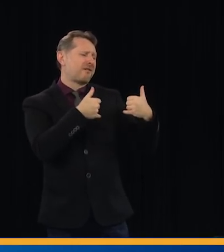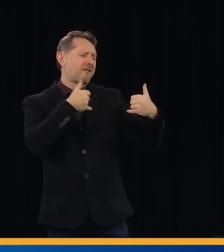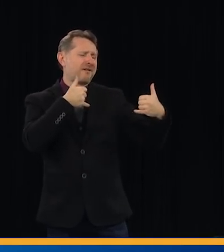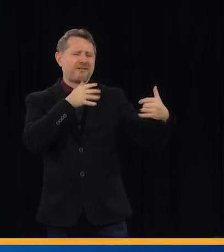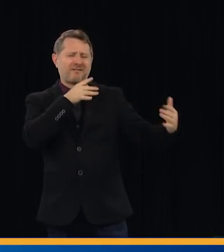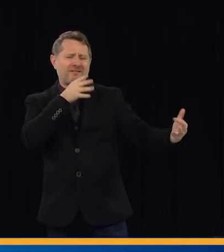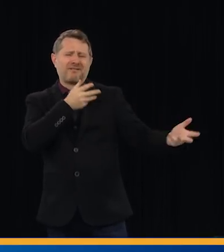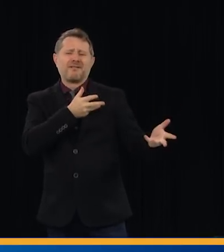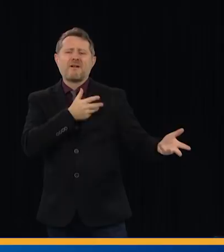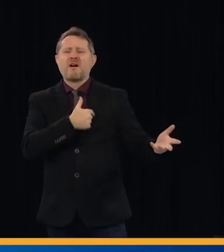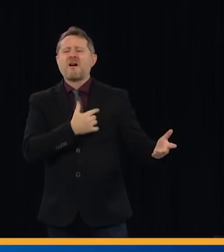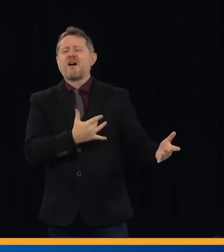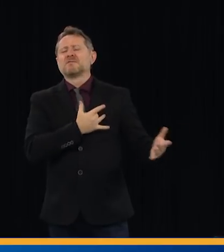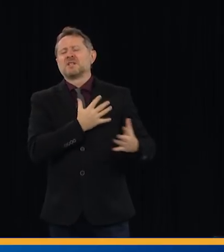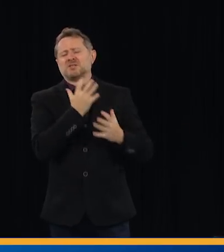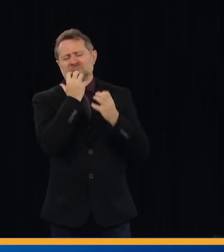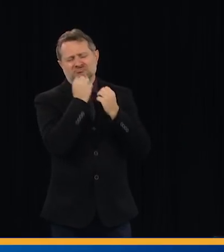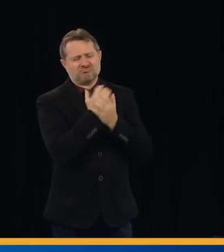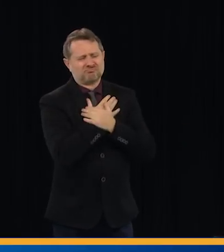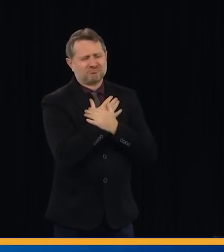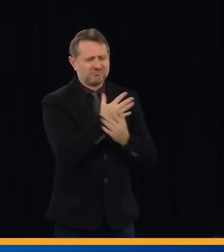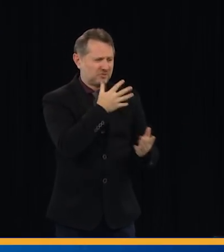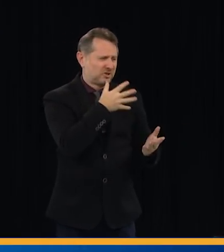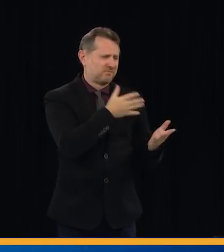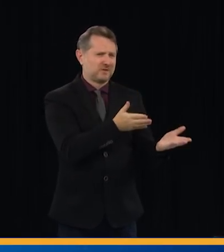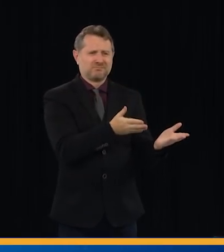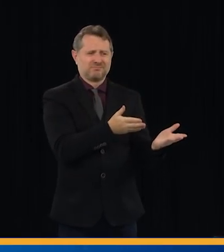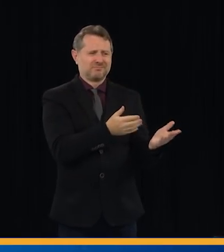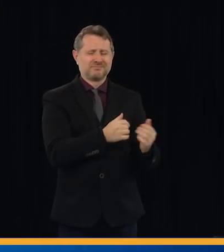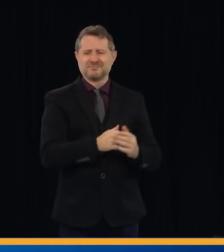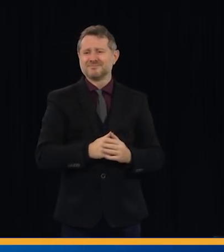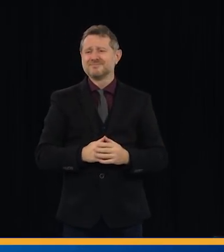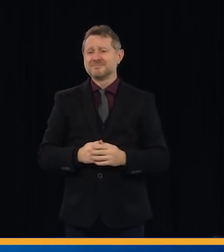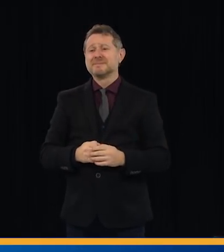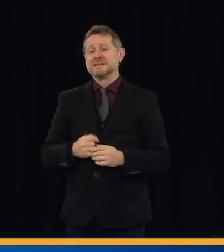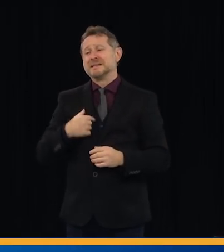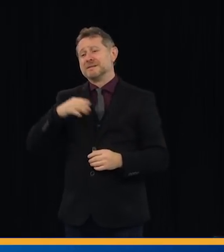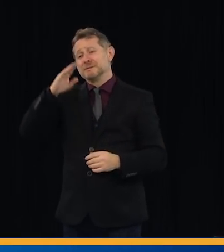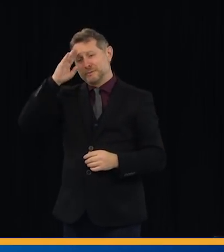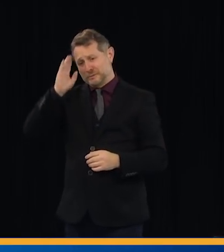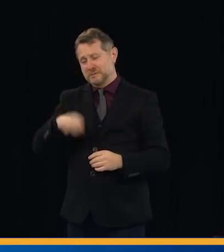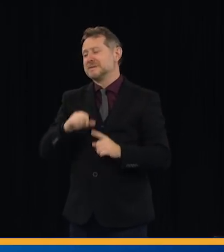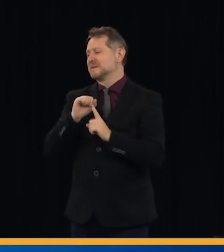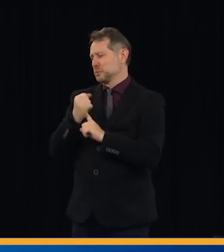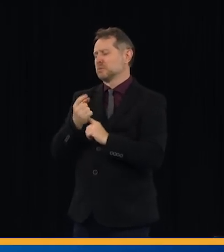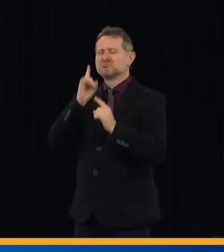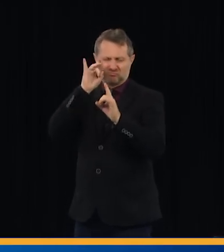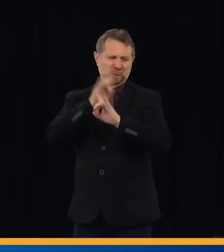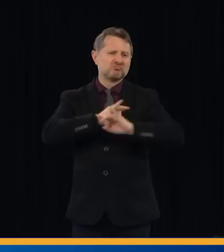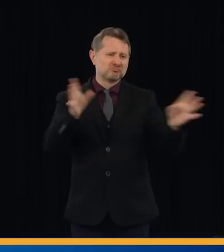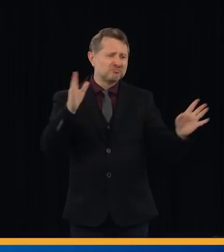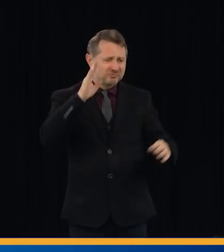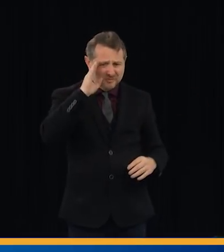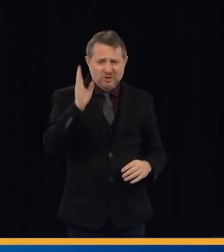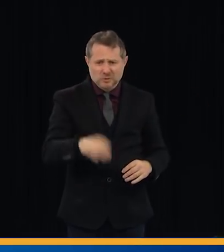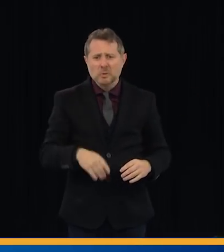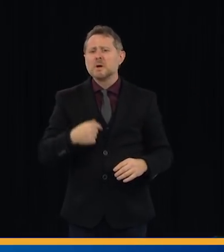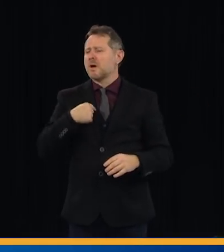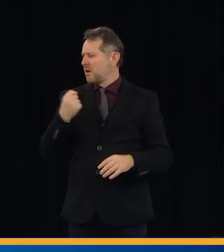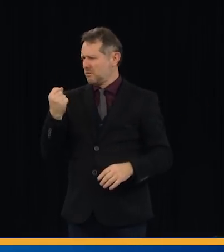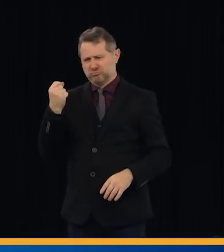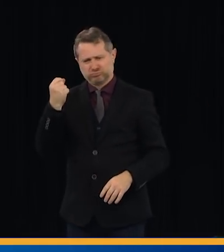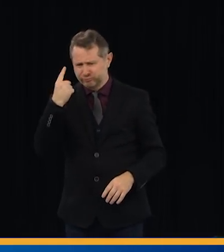special. It's special. So, yes, it's terrible. And I'm not trying to say it's not a terrible circumstance.